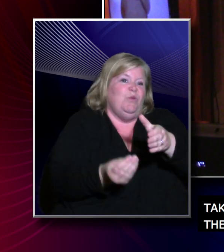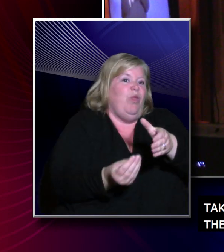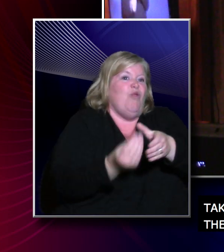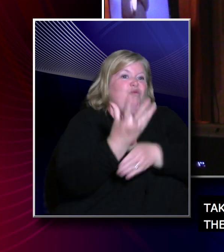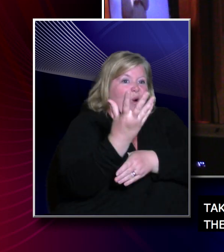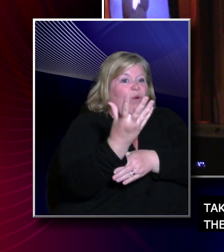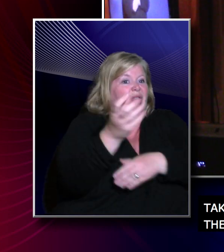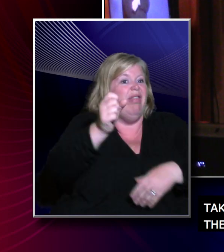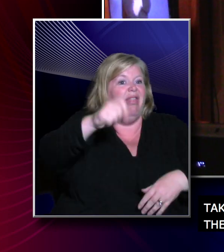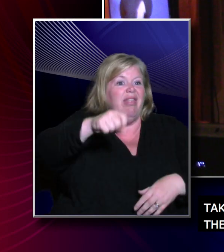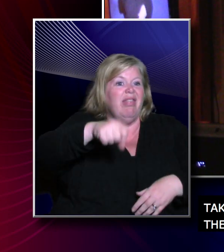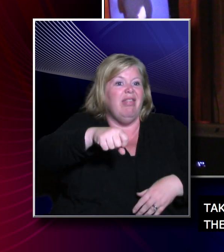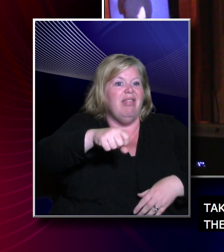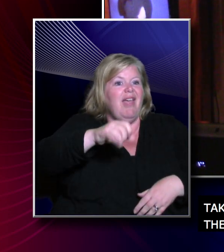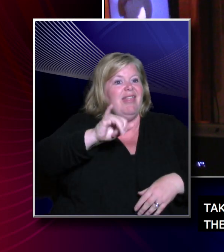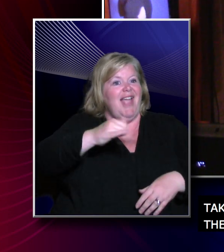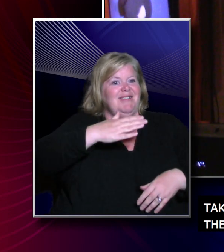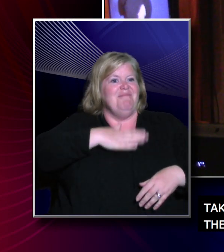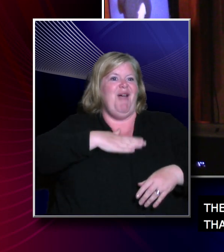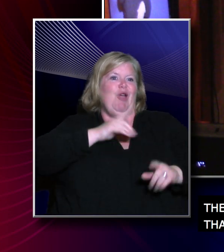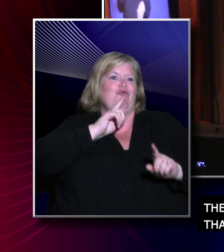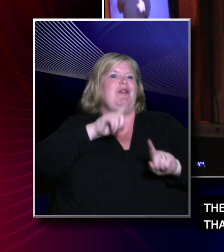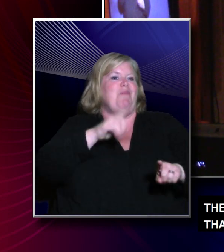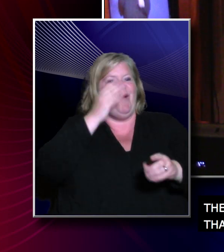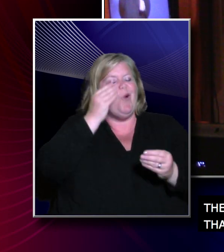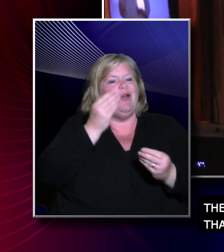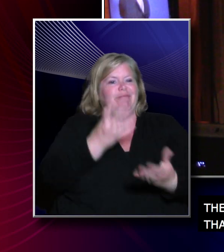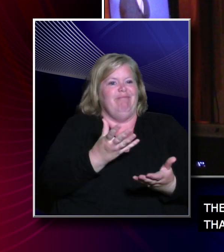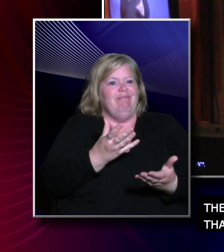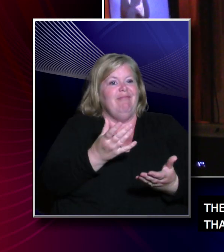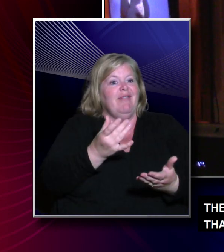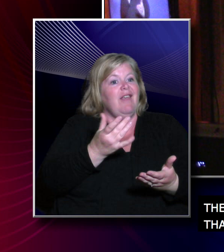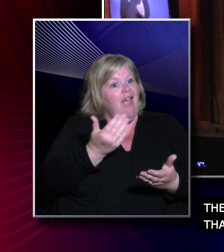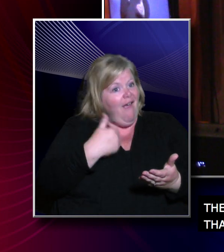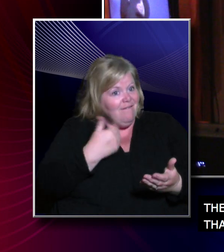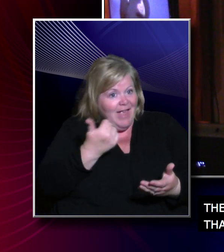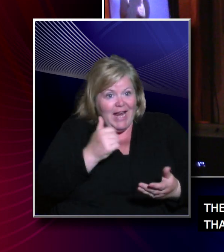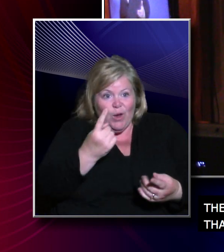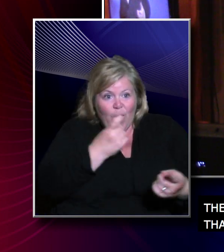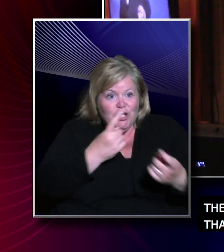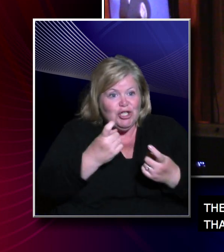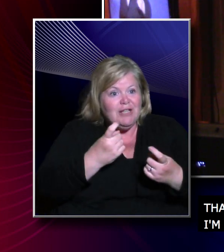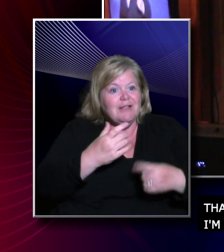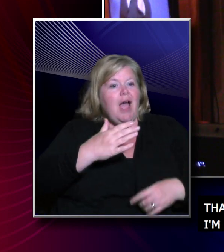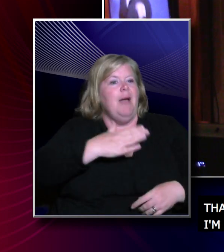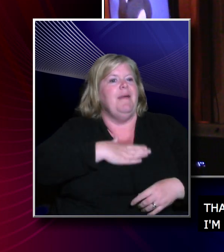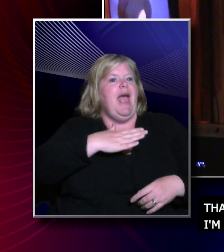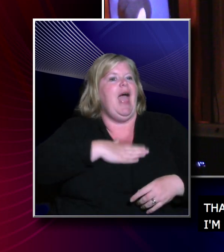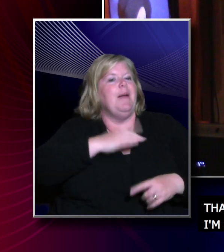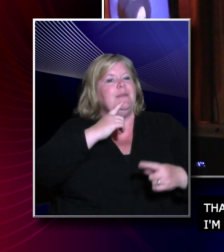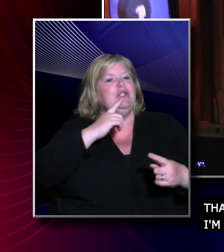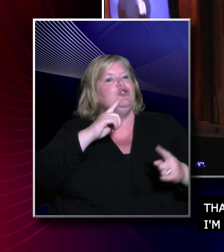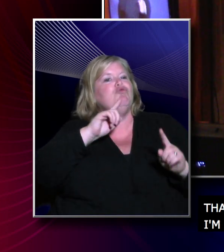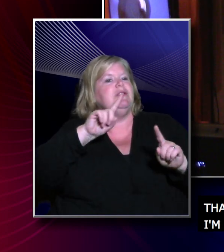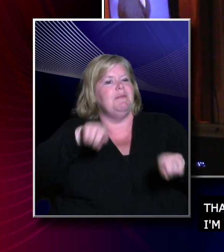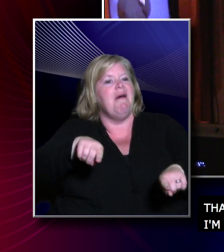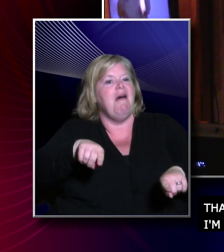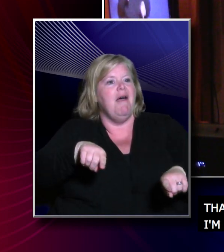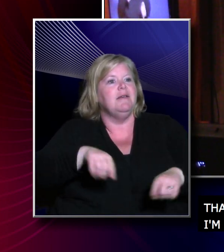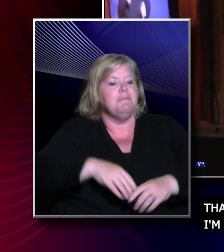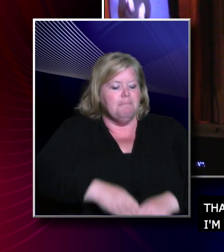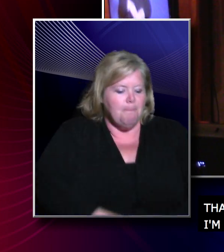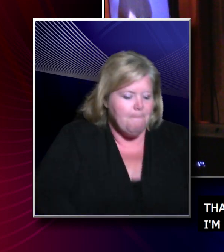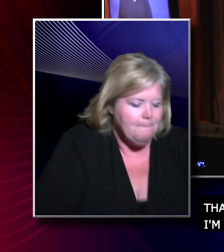And so that's my report to you. If you have any questions, I'm happy to respond.